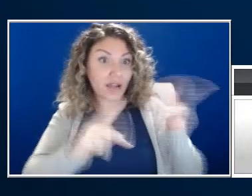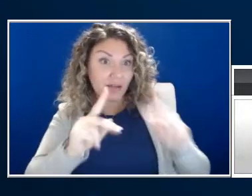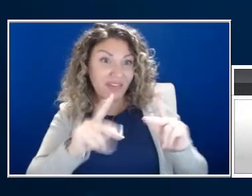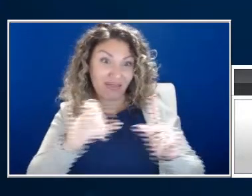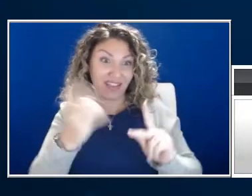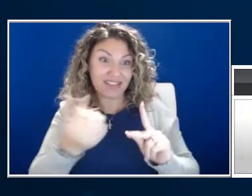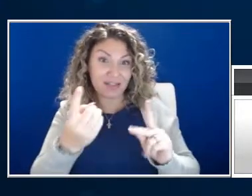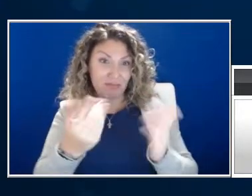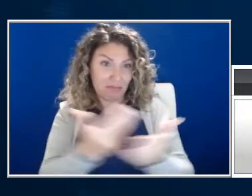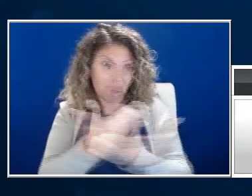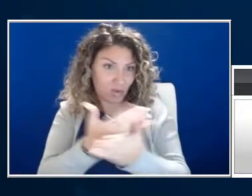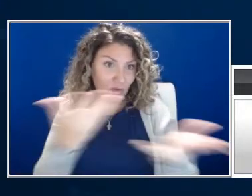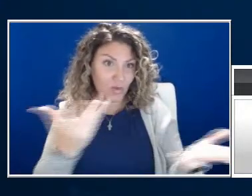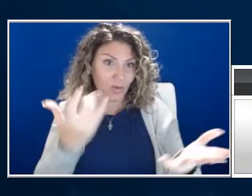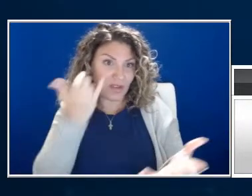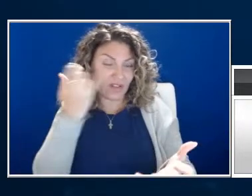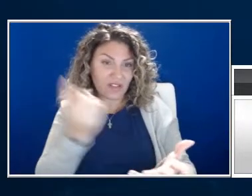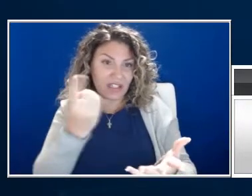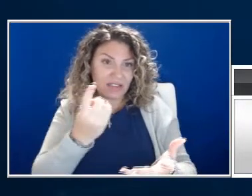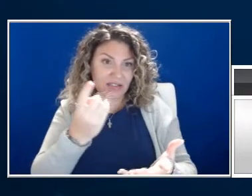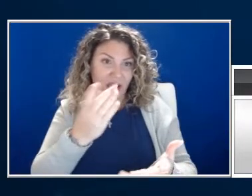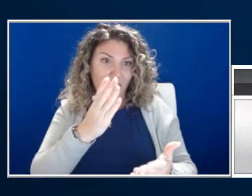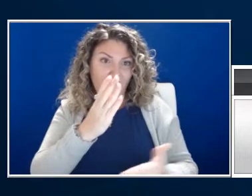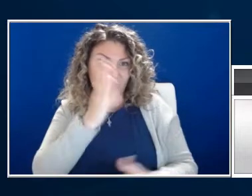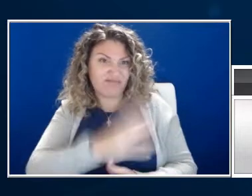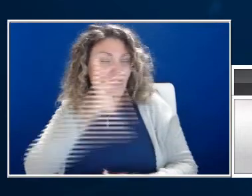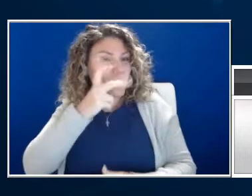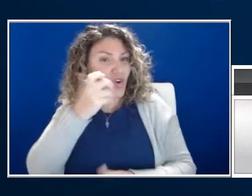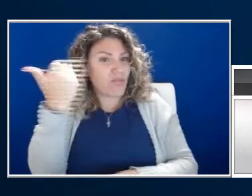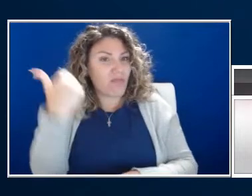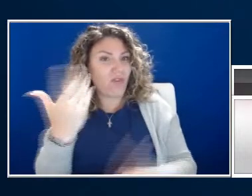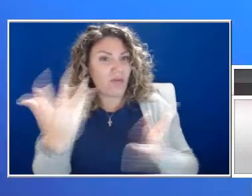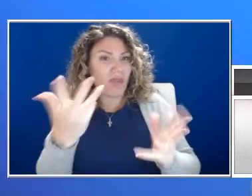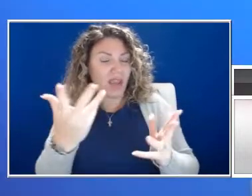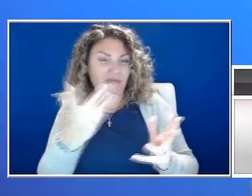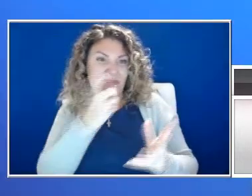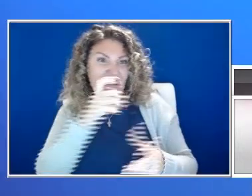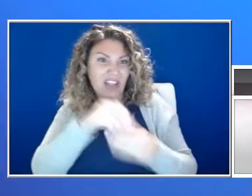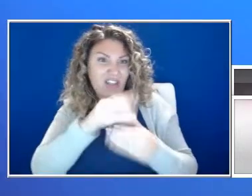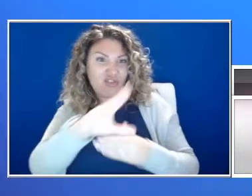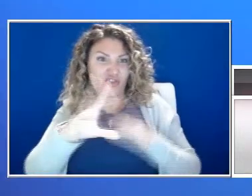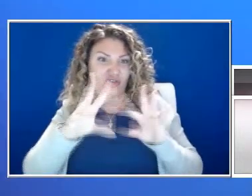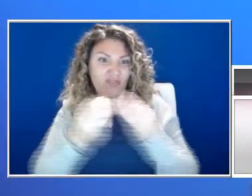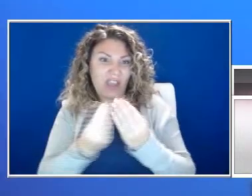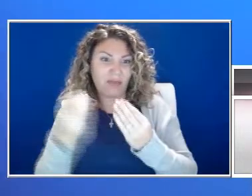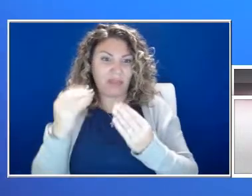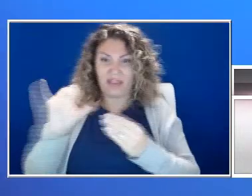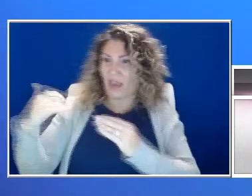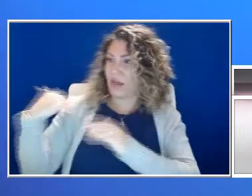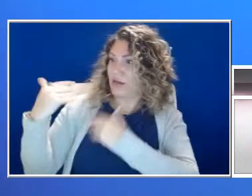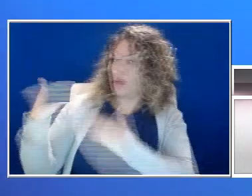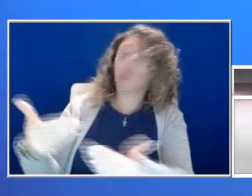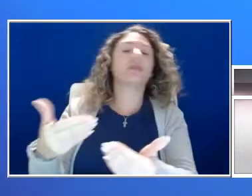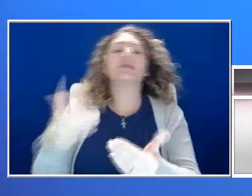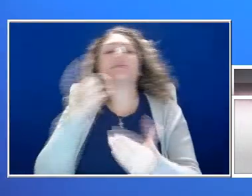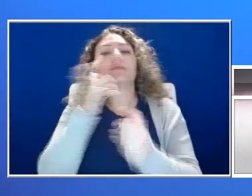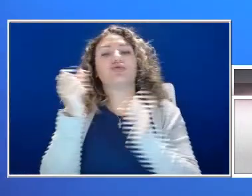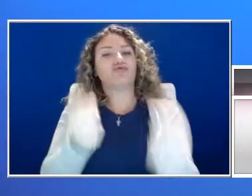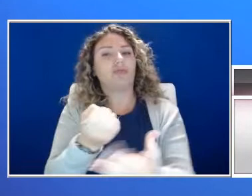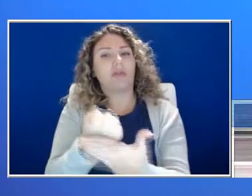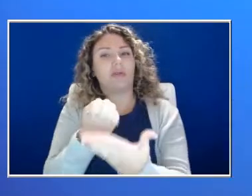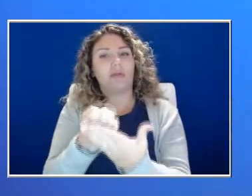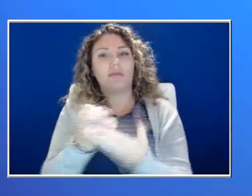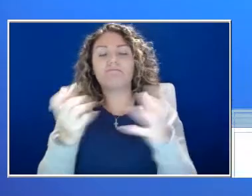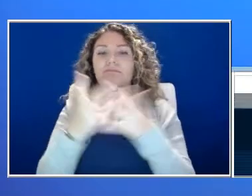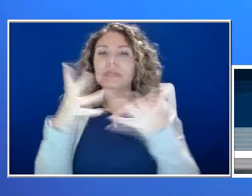had not heard of that before, that means it may not be in their family. Is it hereditary? We don't have really strong evidence about that. I think there's many studies that trying to